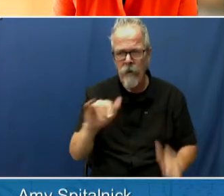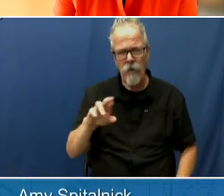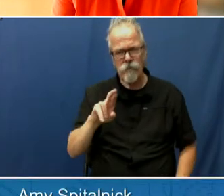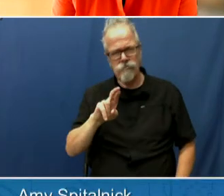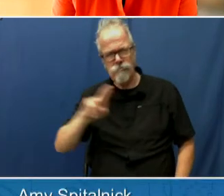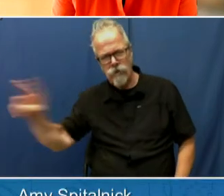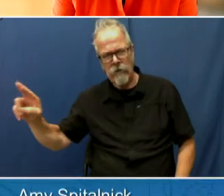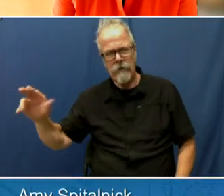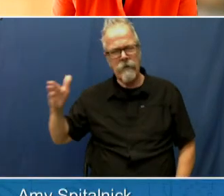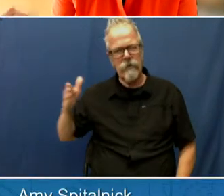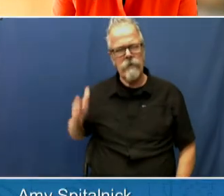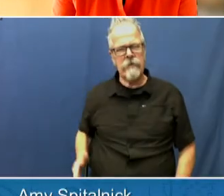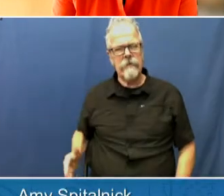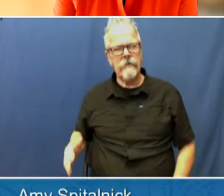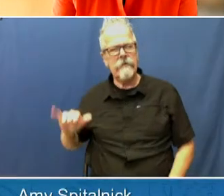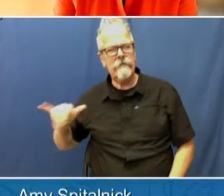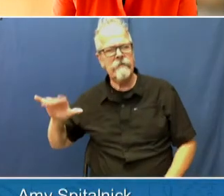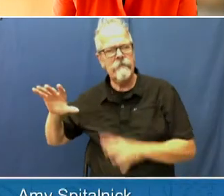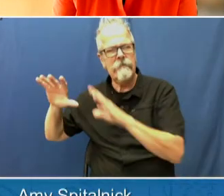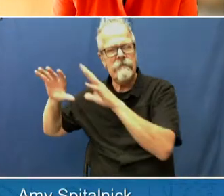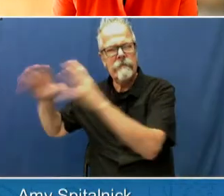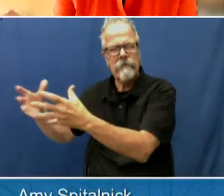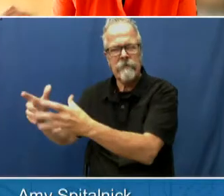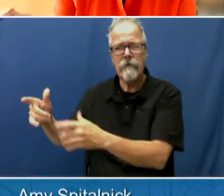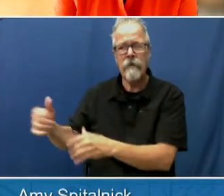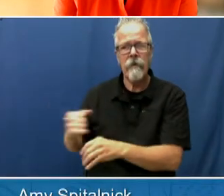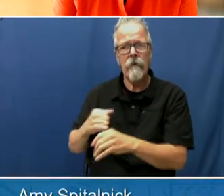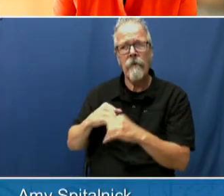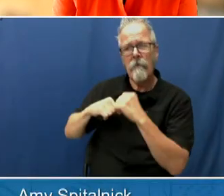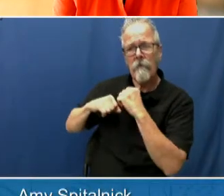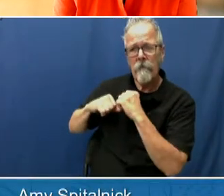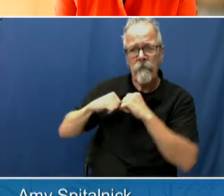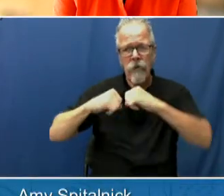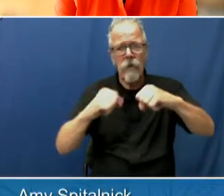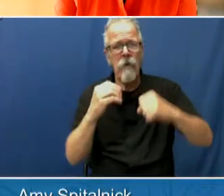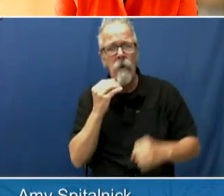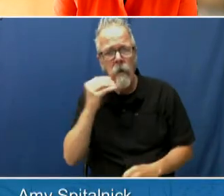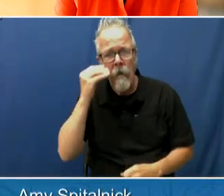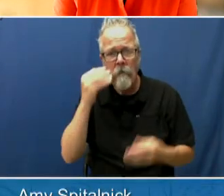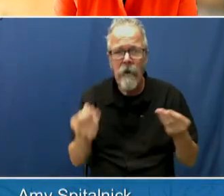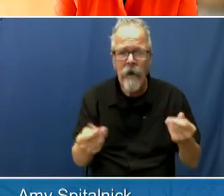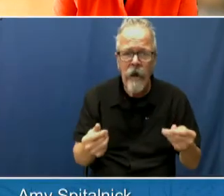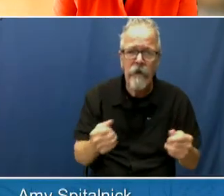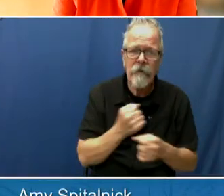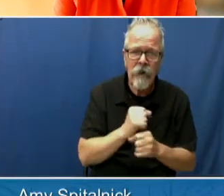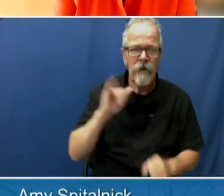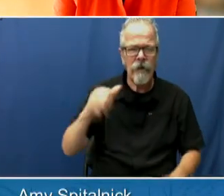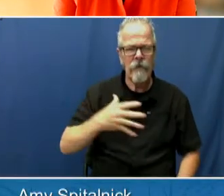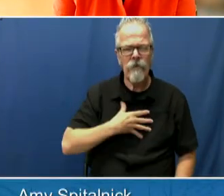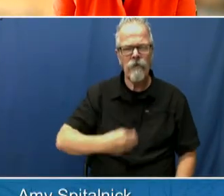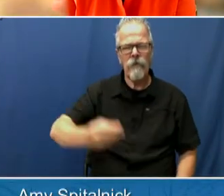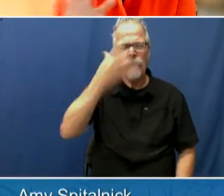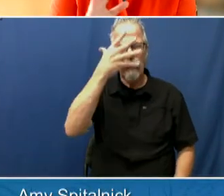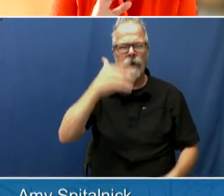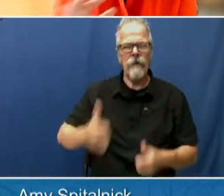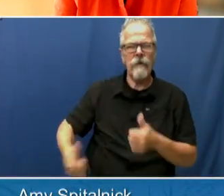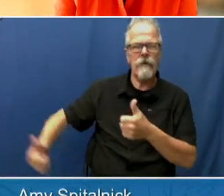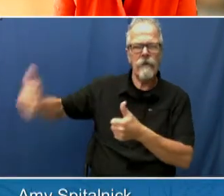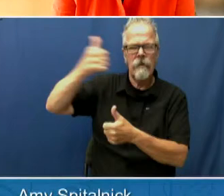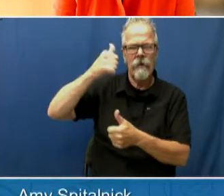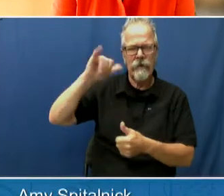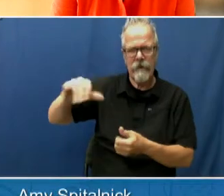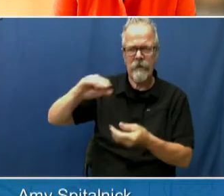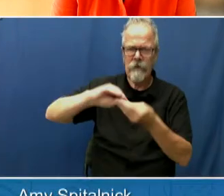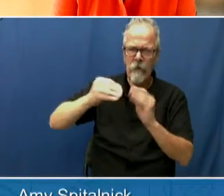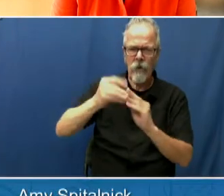of Homeland Security stated clearly, white supremacy is the most pervasive and lethal threat to our country. The stats paint a